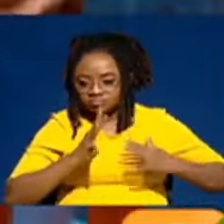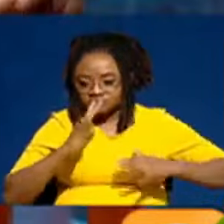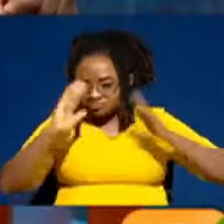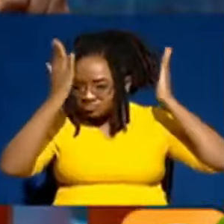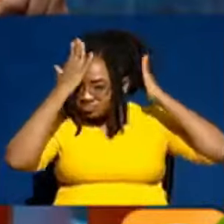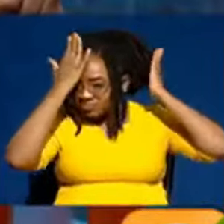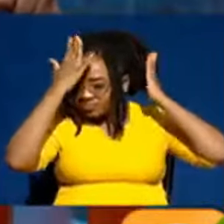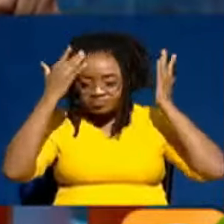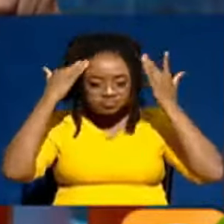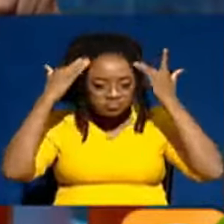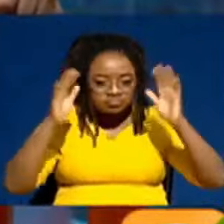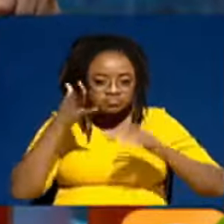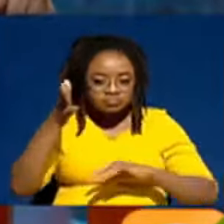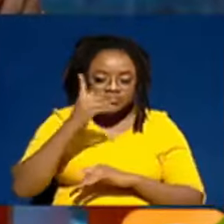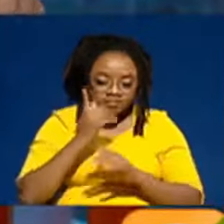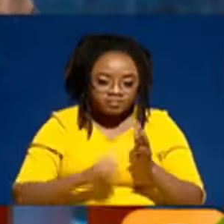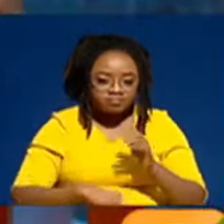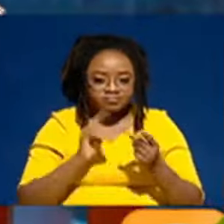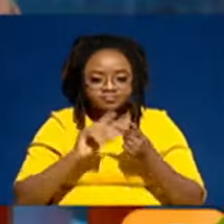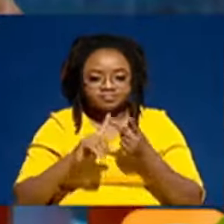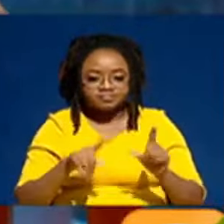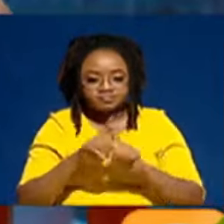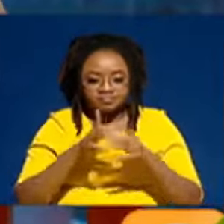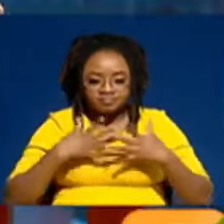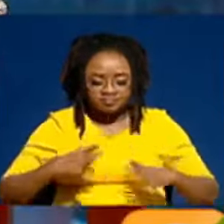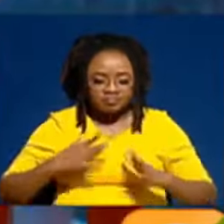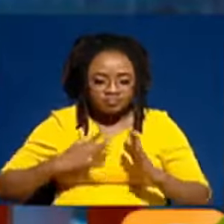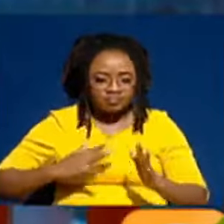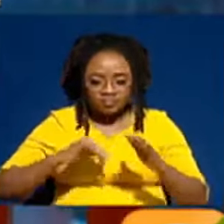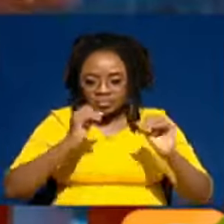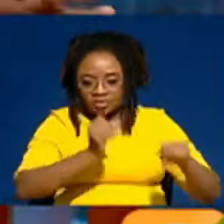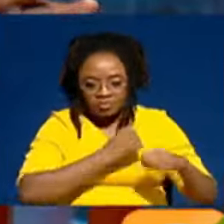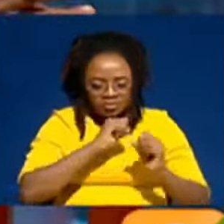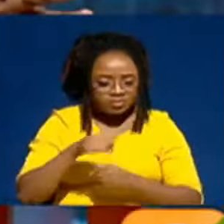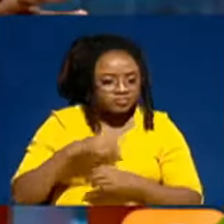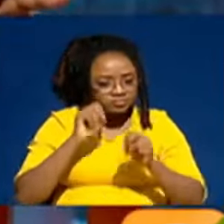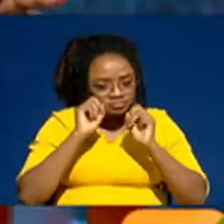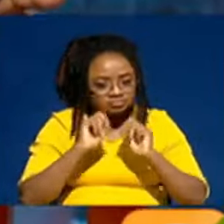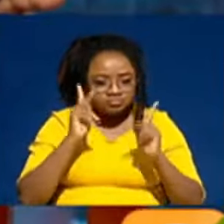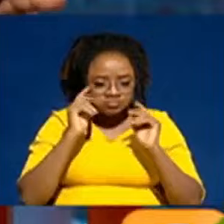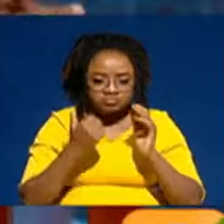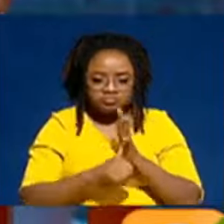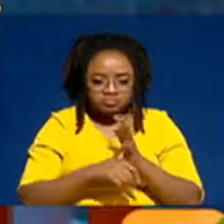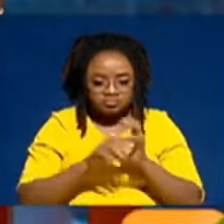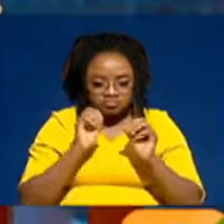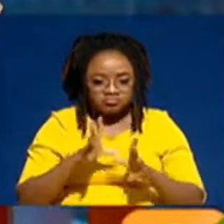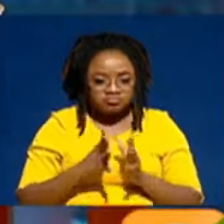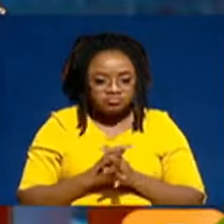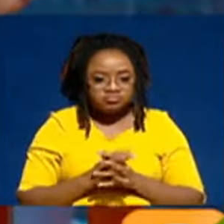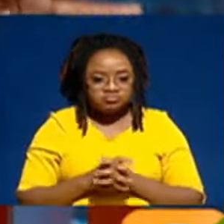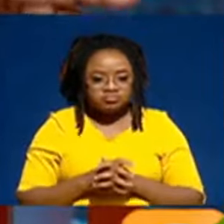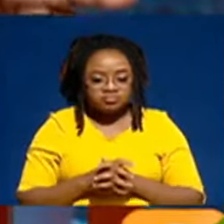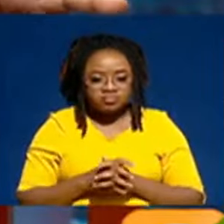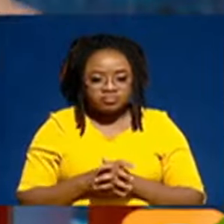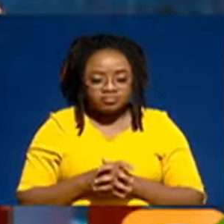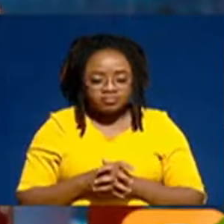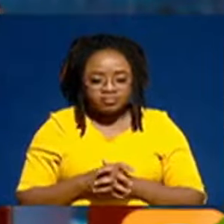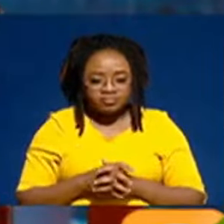house in Kakamega. You go to, you know, Homa Bay, you want to build. It's okay, but at the end of the day, who is going to occupy those